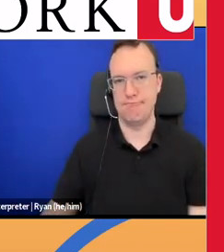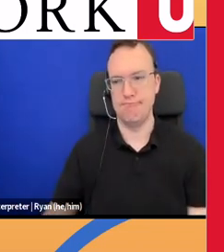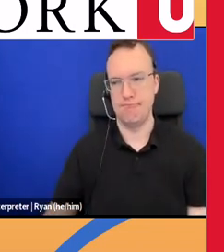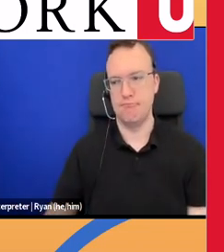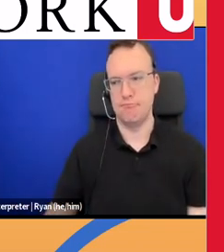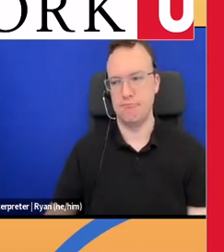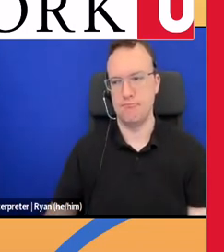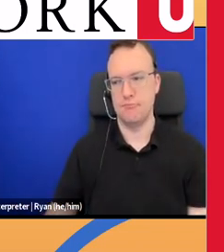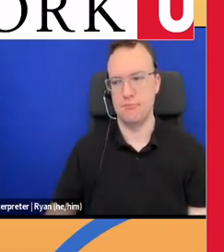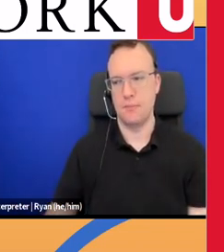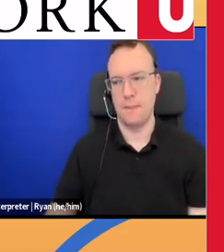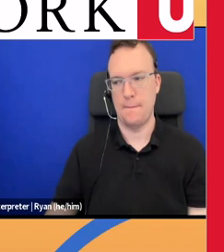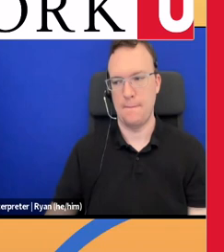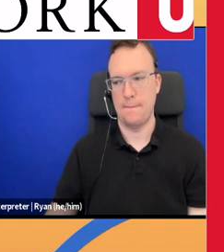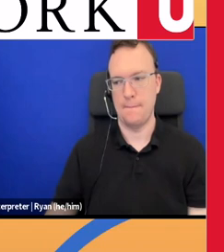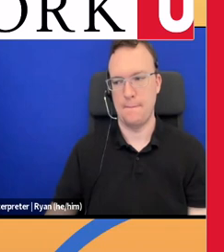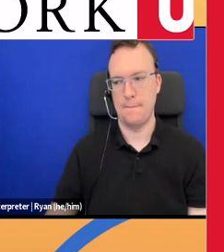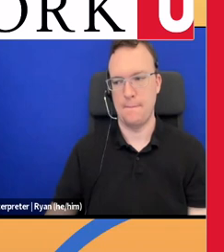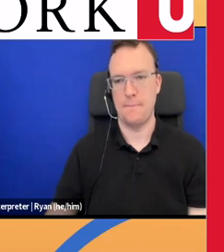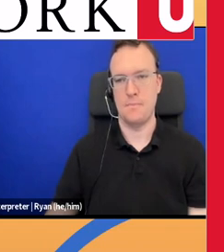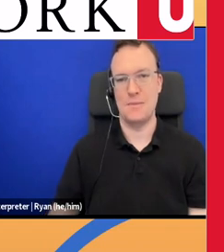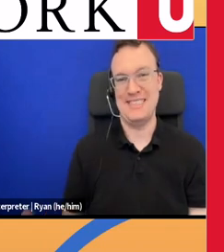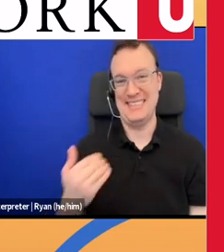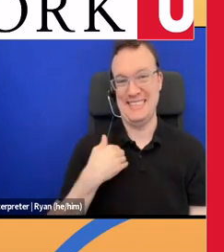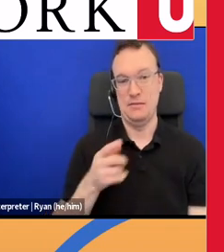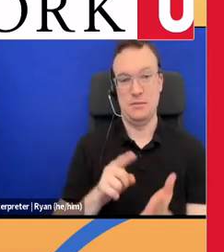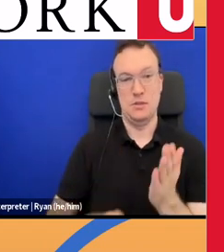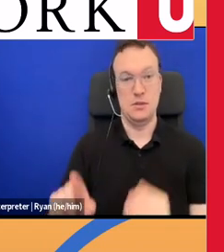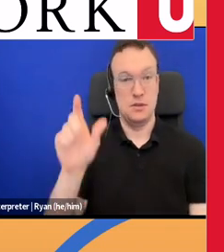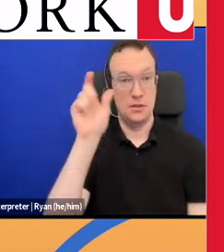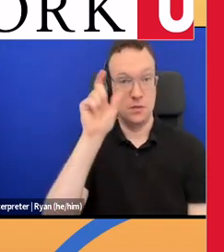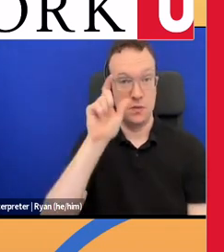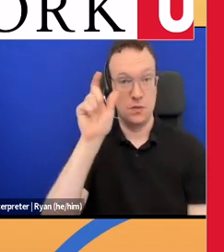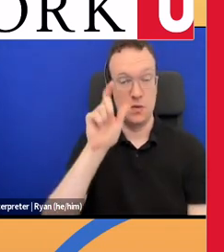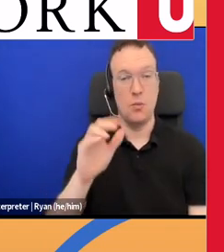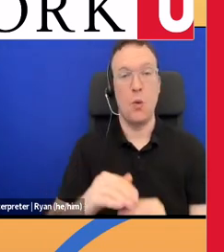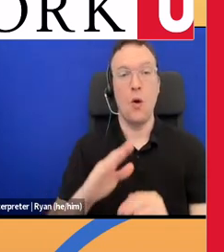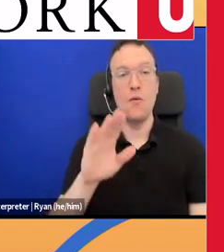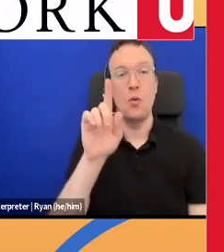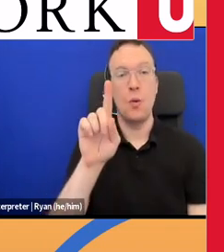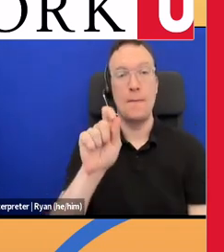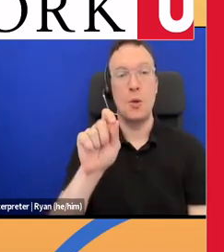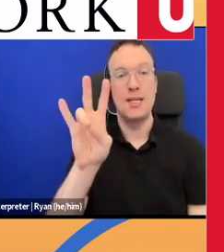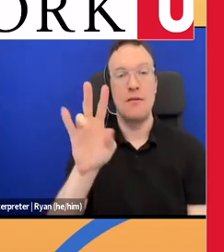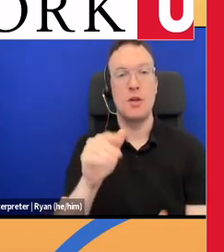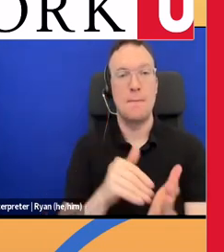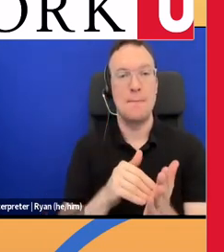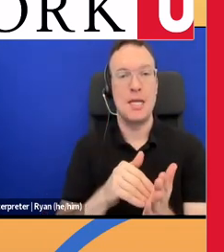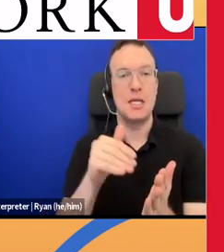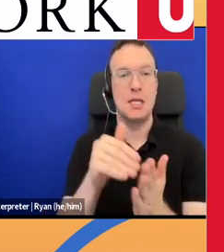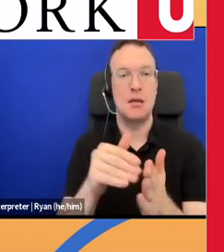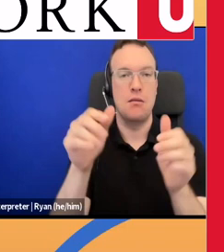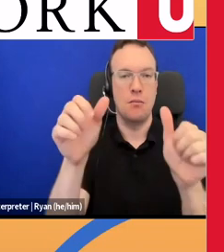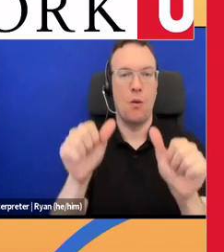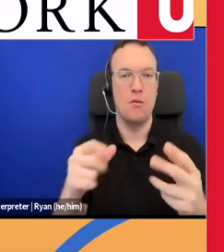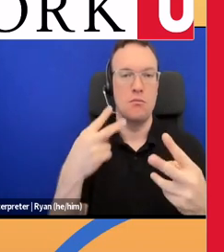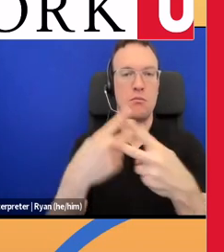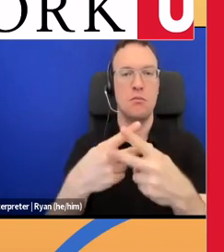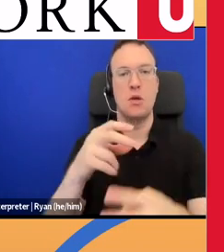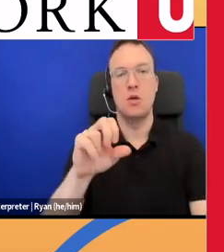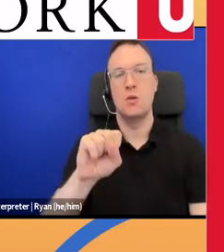The last time I checked on Instagram alone, there were over 1.7 million posts hashtagged with